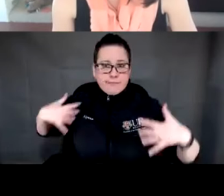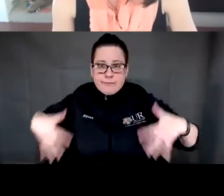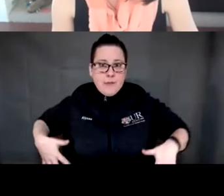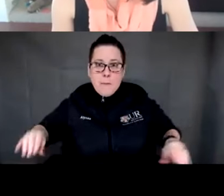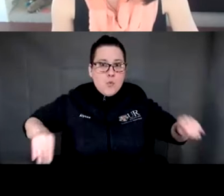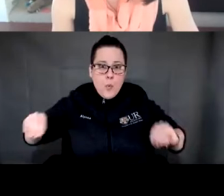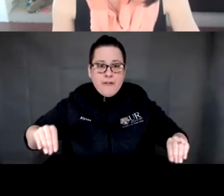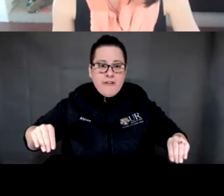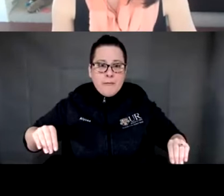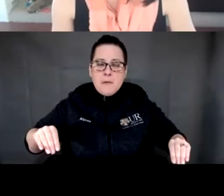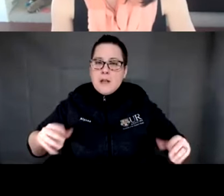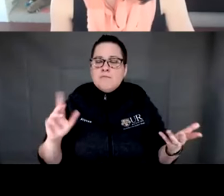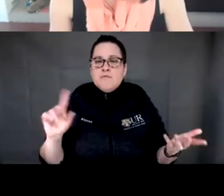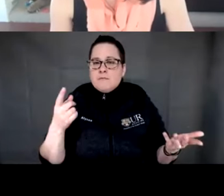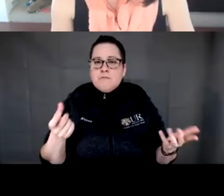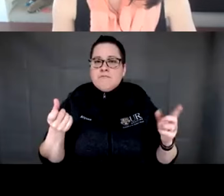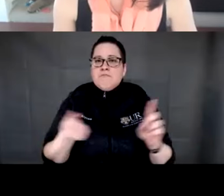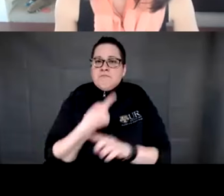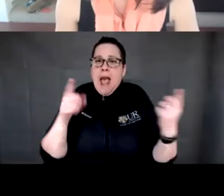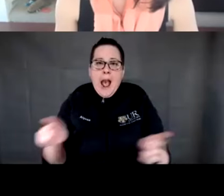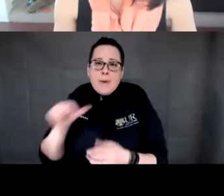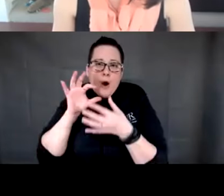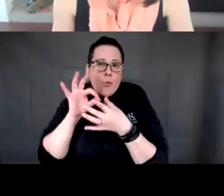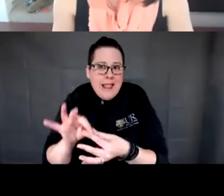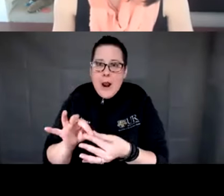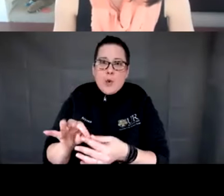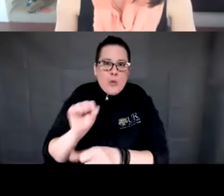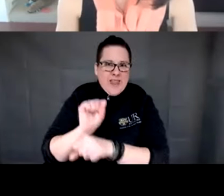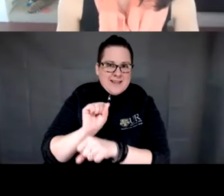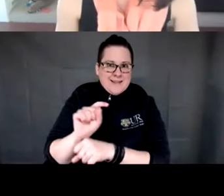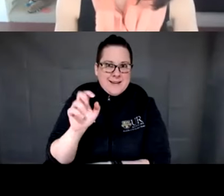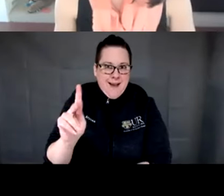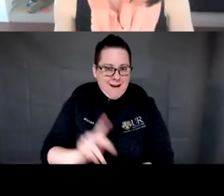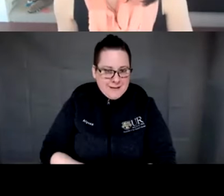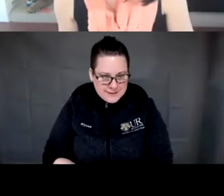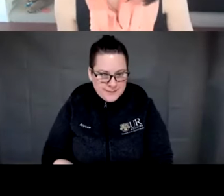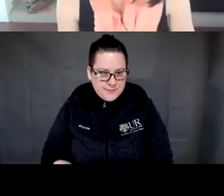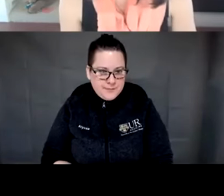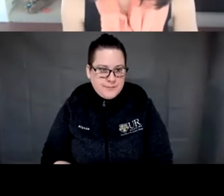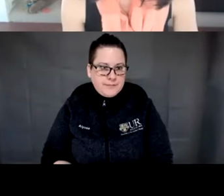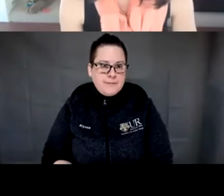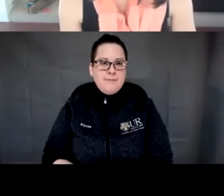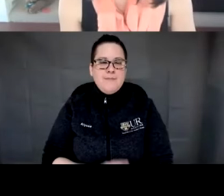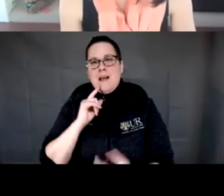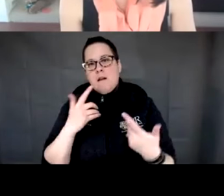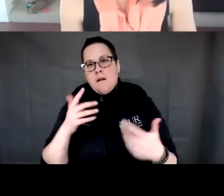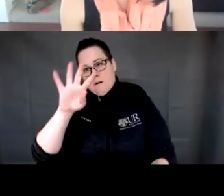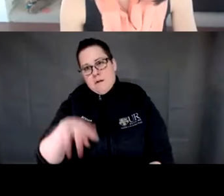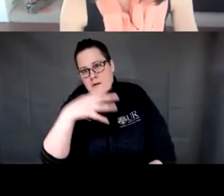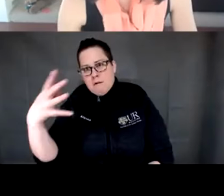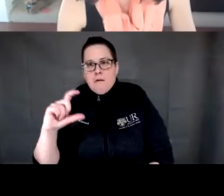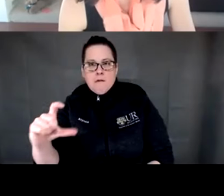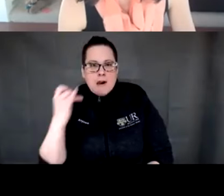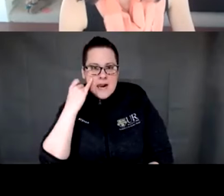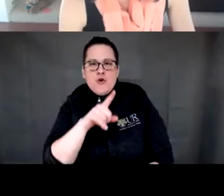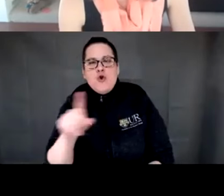of the body that are idiosyncratic and not related to task events, as I've shown here. And then just to complete the matrix, anyone who has